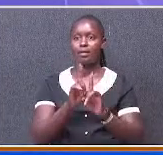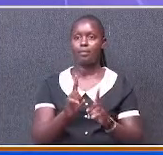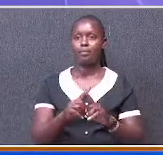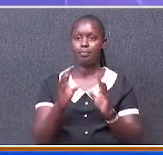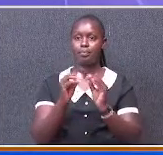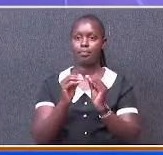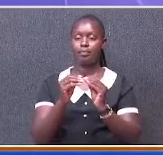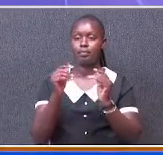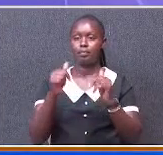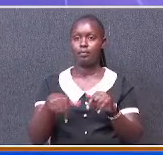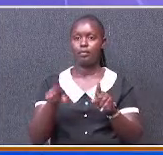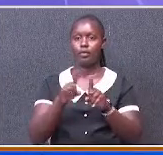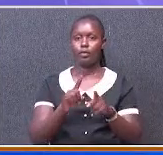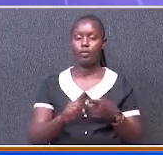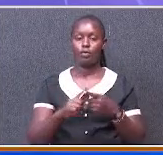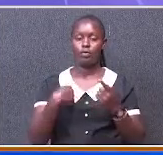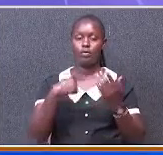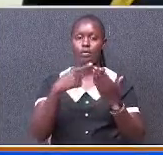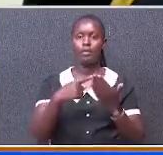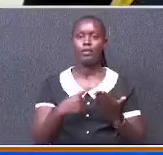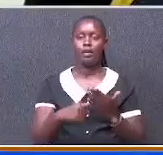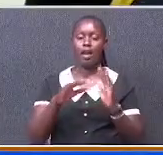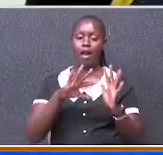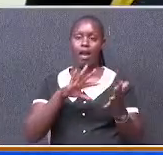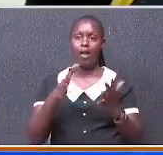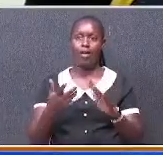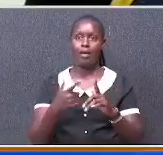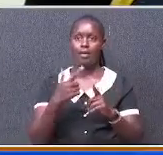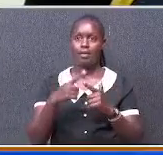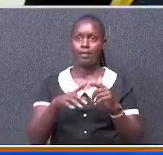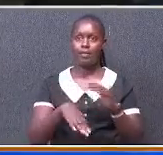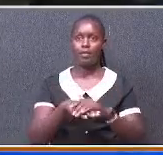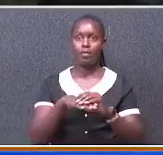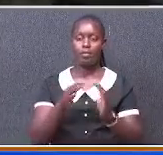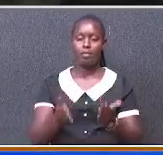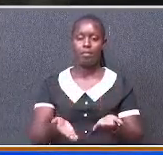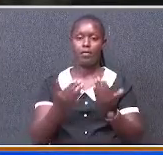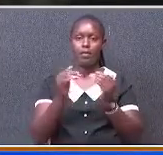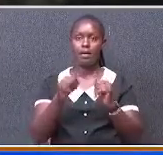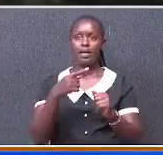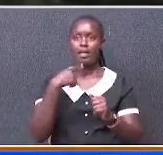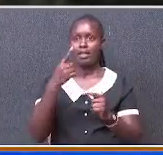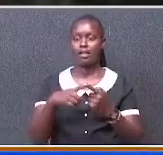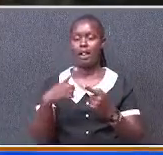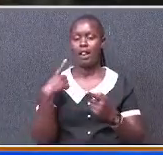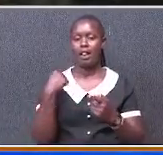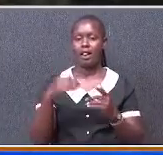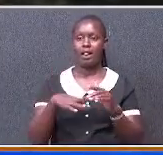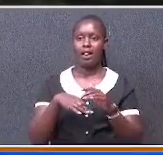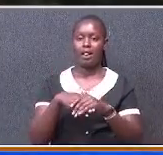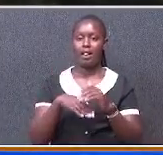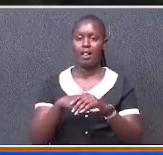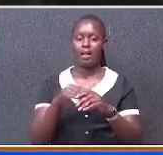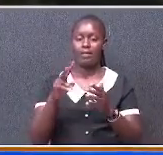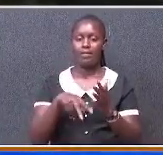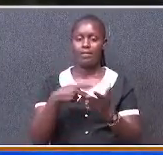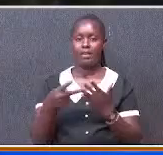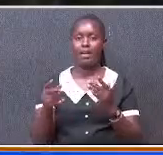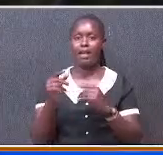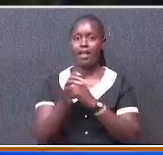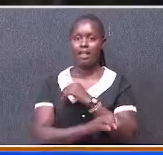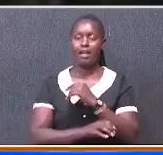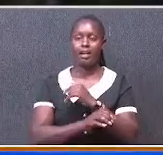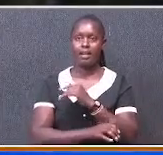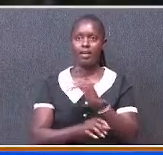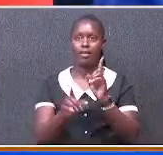today to deliberate on ways to upgrade football in the country, stated that the current football leadership has failed the country and have no business